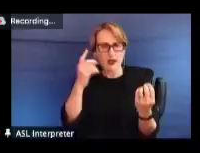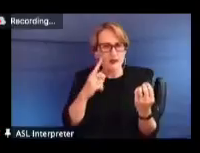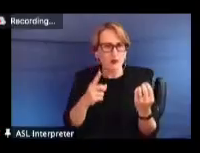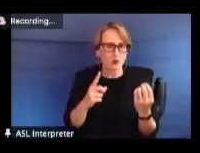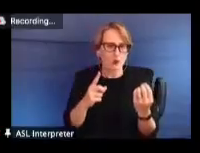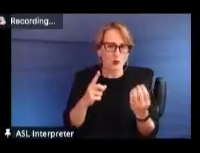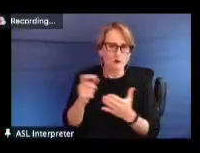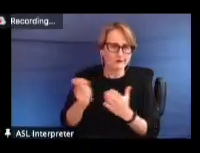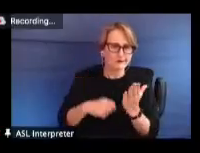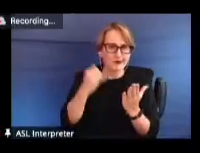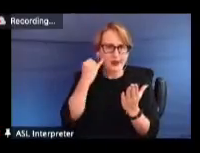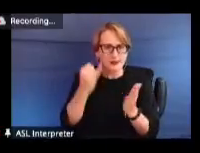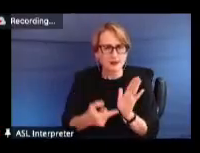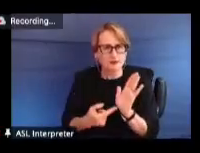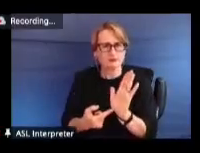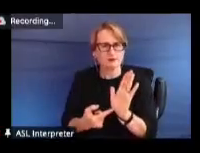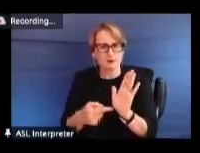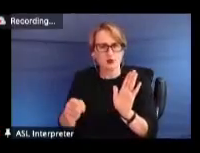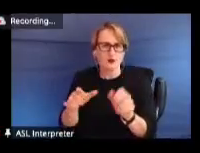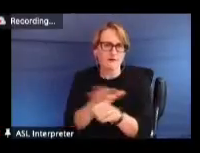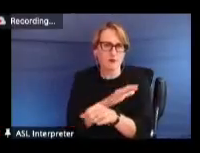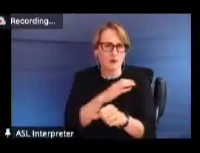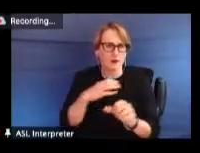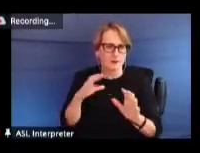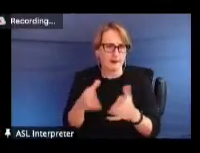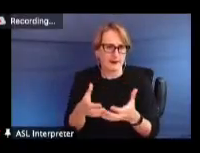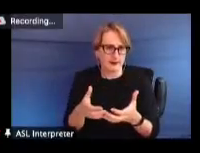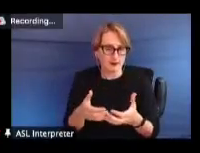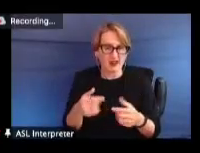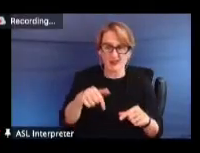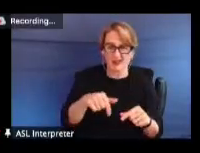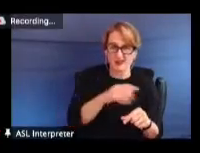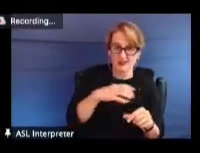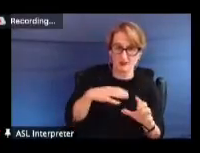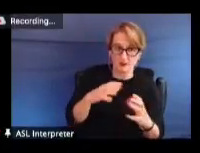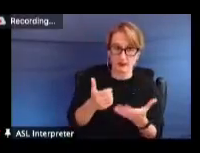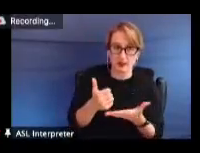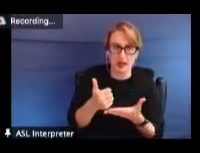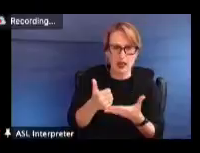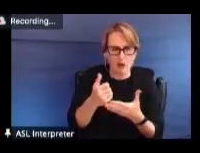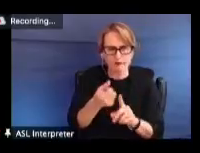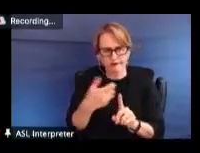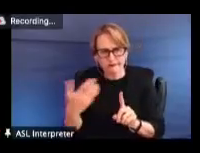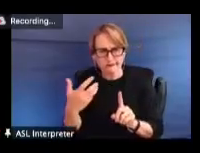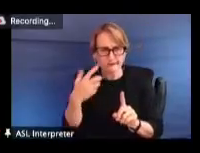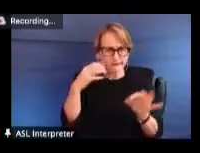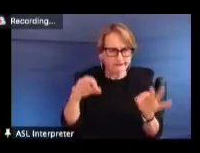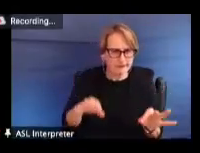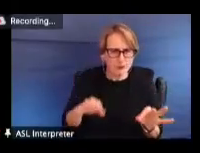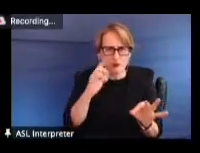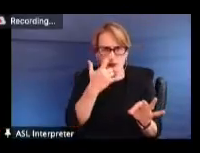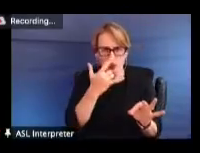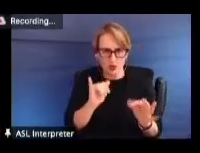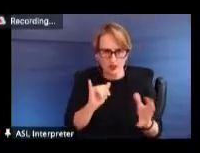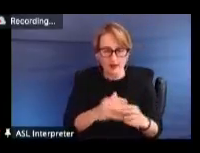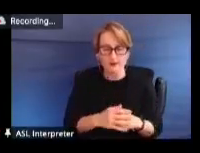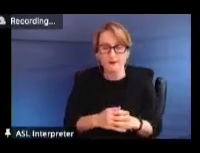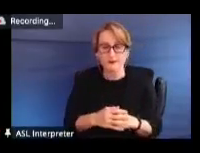to flesh out more of that. We have not, we're talking about the first part of it. And